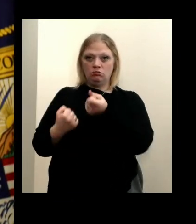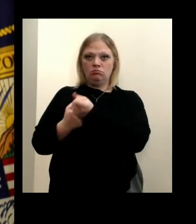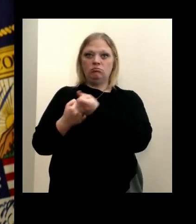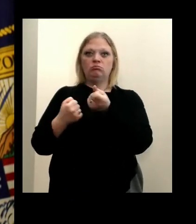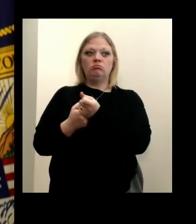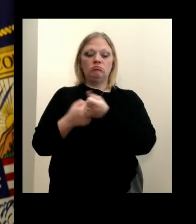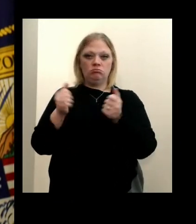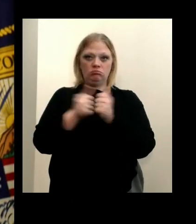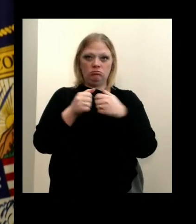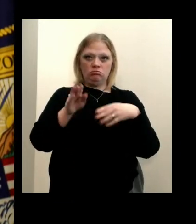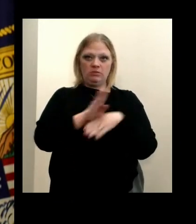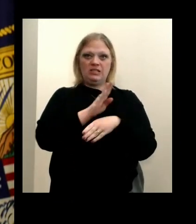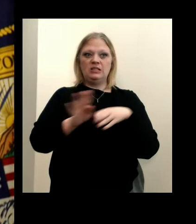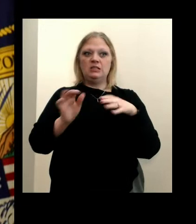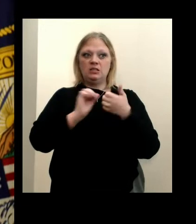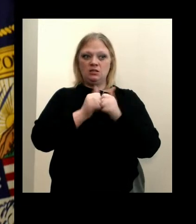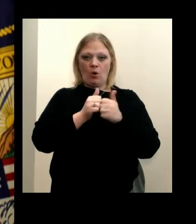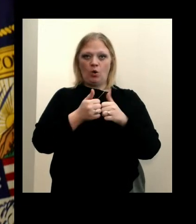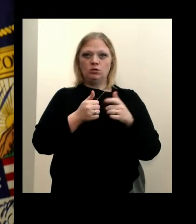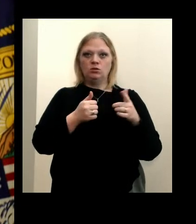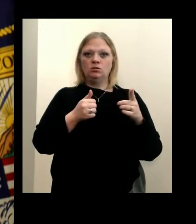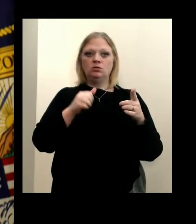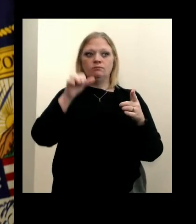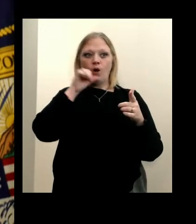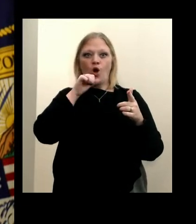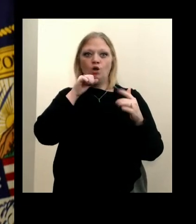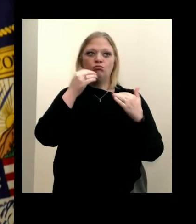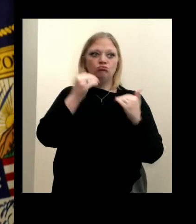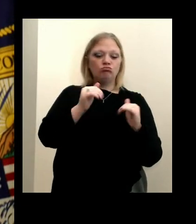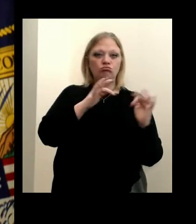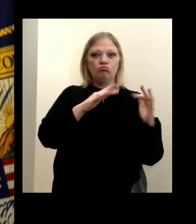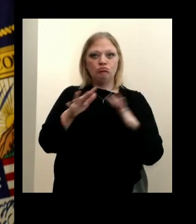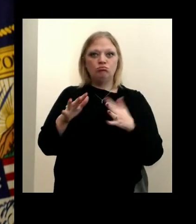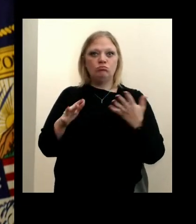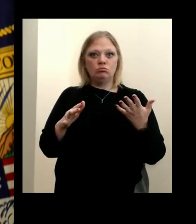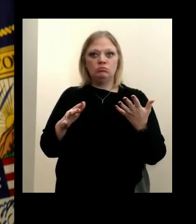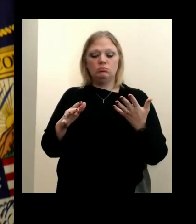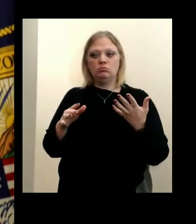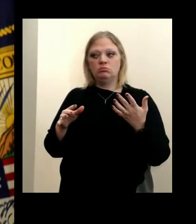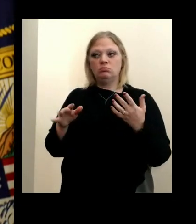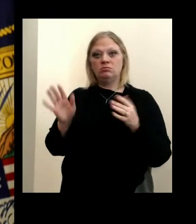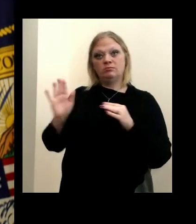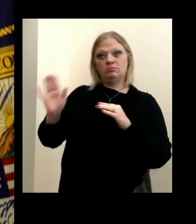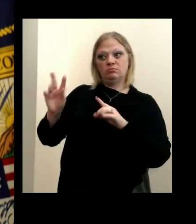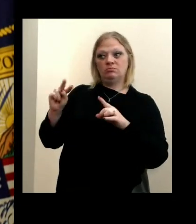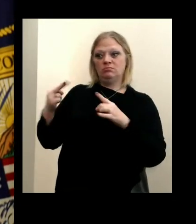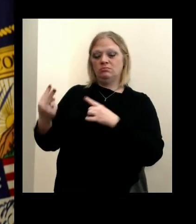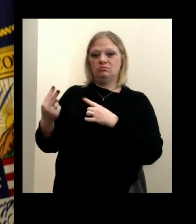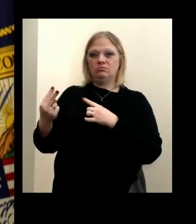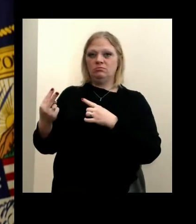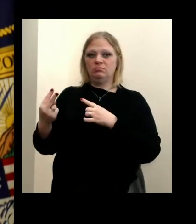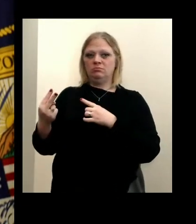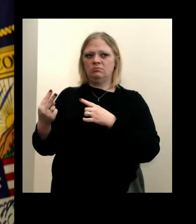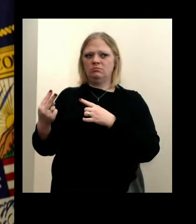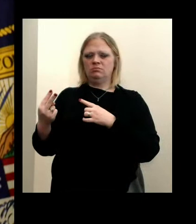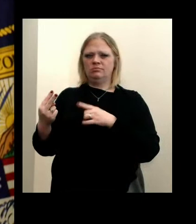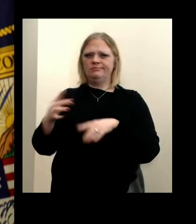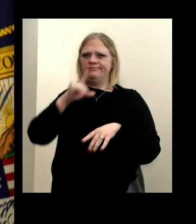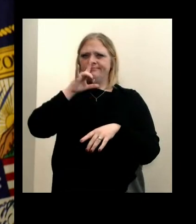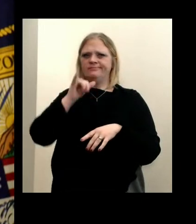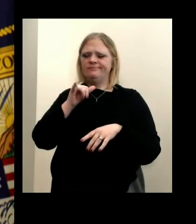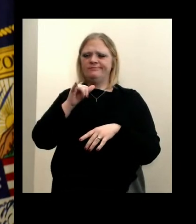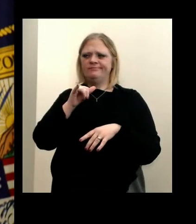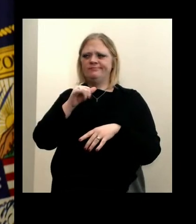businesses and sports leagues in regard to restrictions that seem to be, from their point of view, arbitrary and capricious. And so